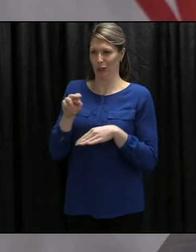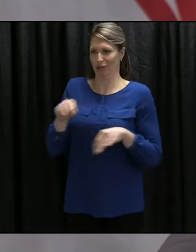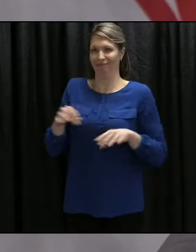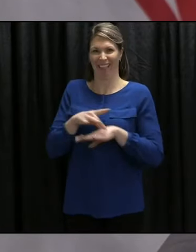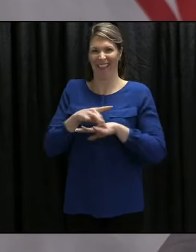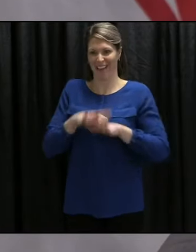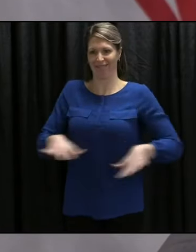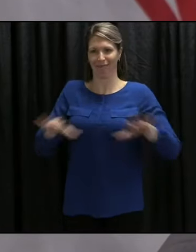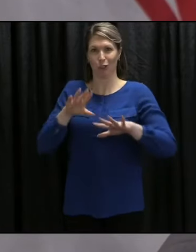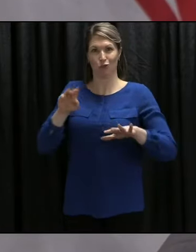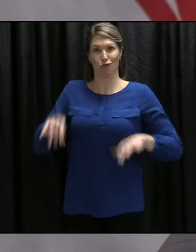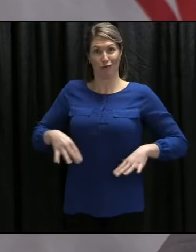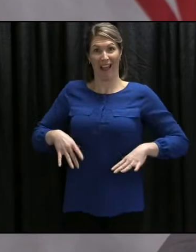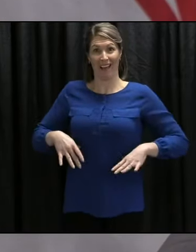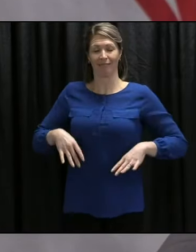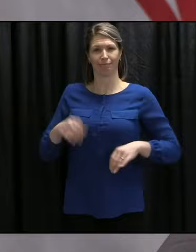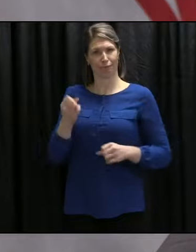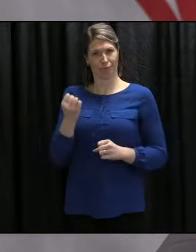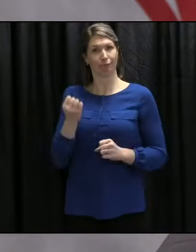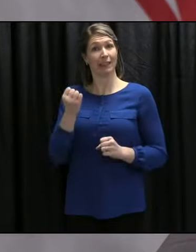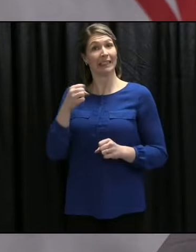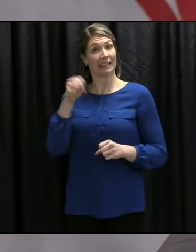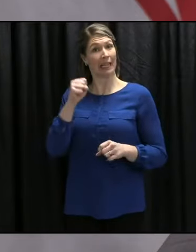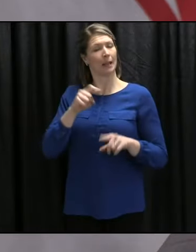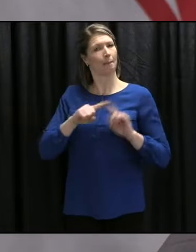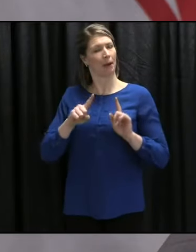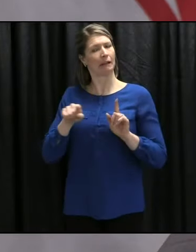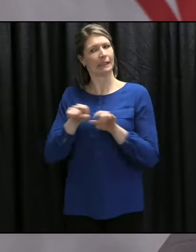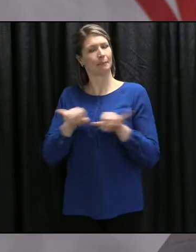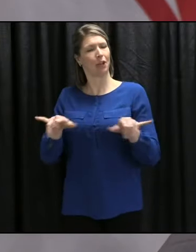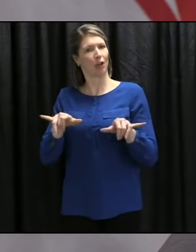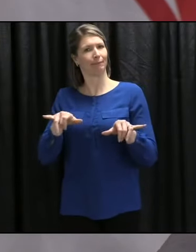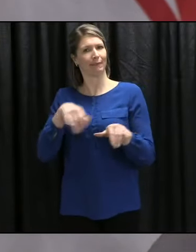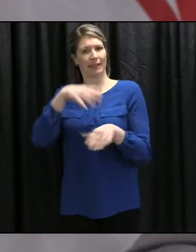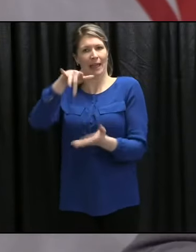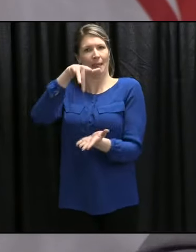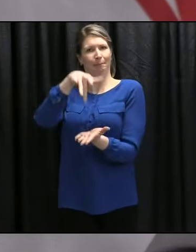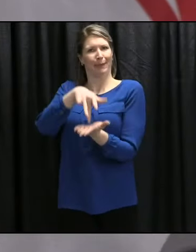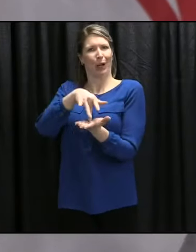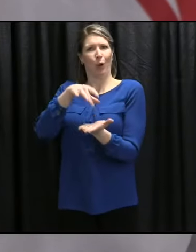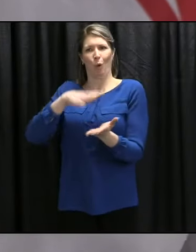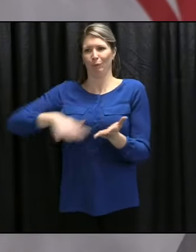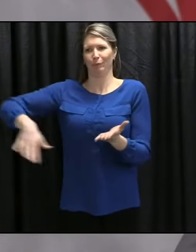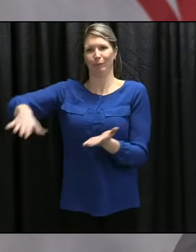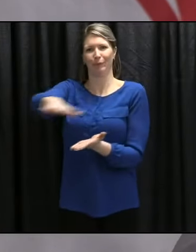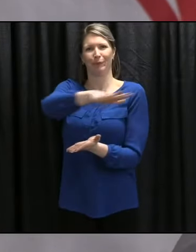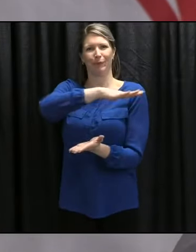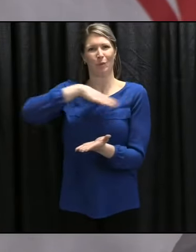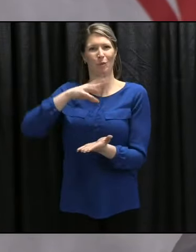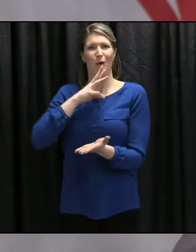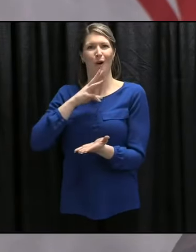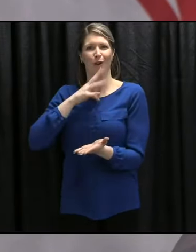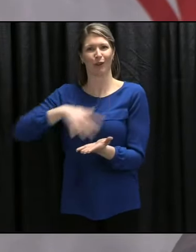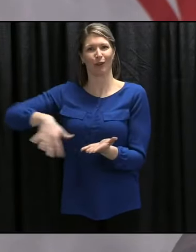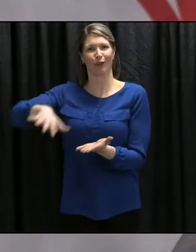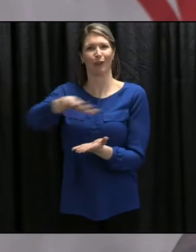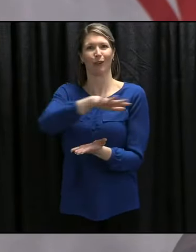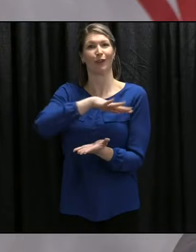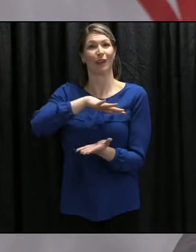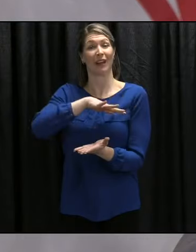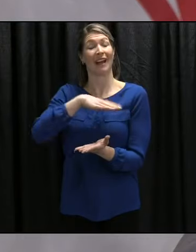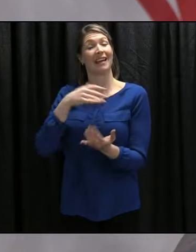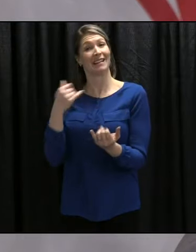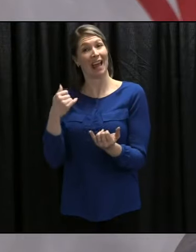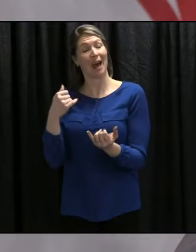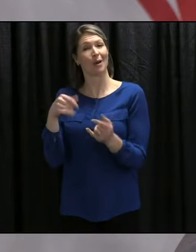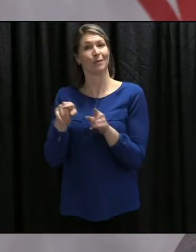tourism industry, you look at the way we move goods. People move around the province. It's been a disadvantage or seen by a disadvantage by people in the past.